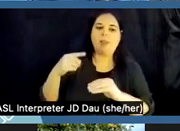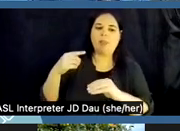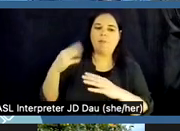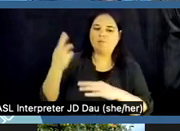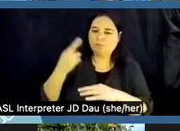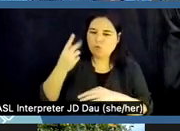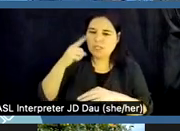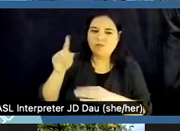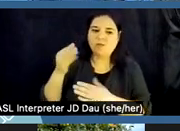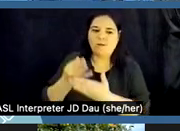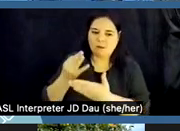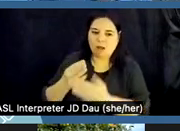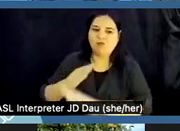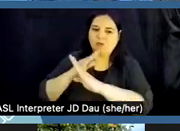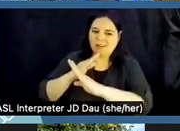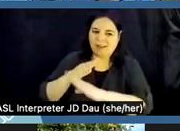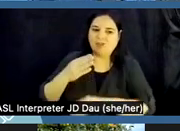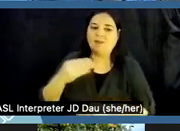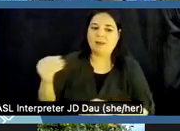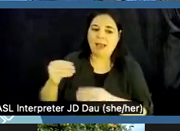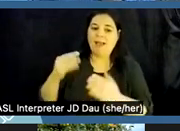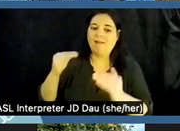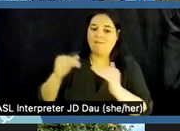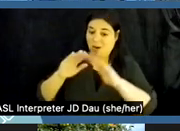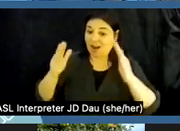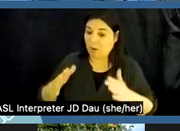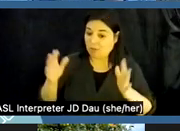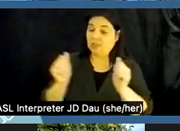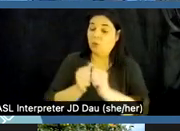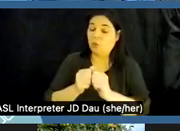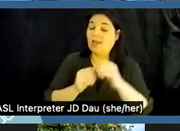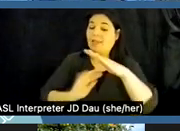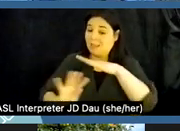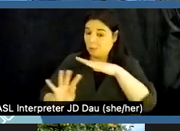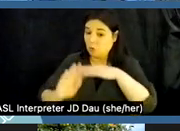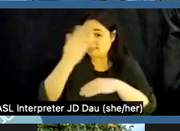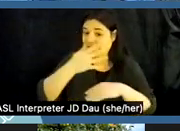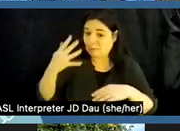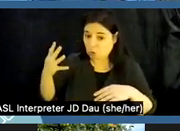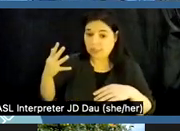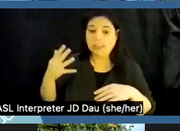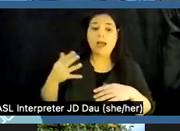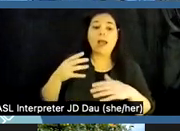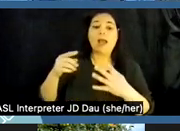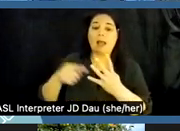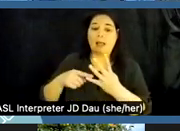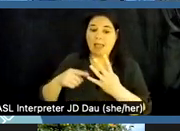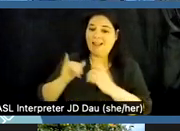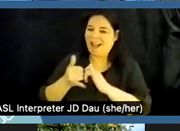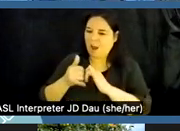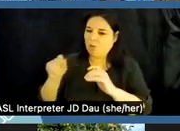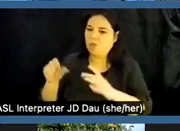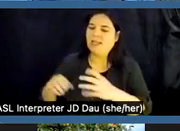well as fair housing and how they might relate to immigrant rights. And finally, how do you enforce the Fair Housing Act?